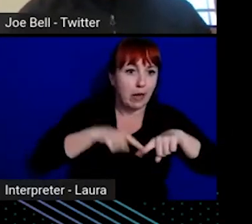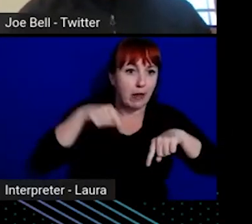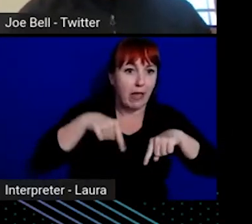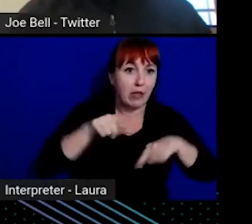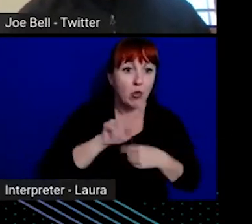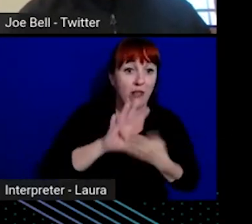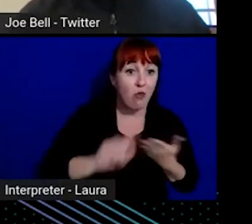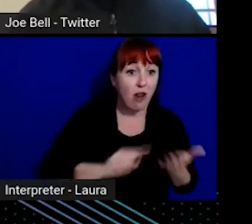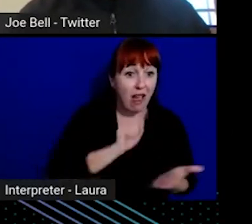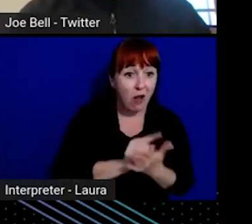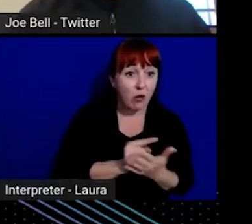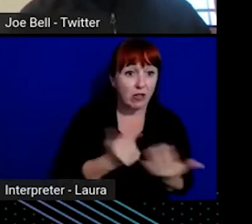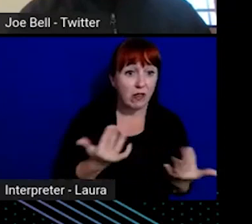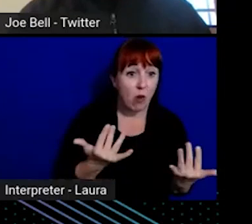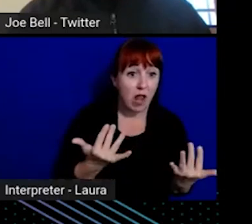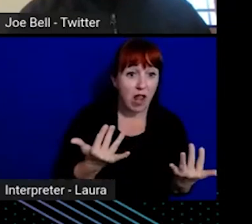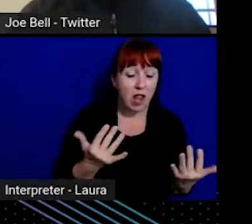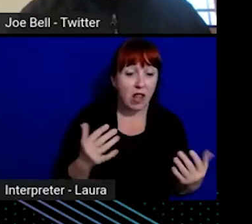outage